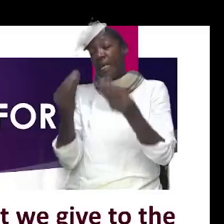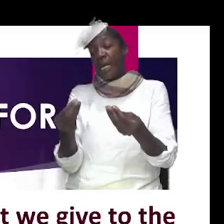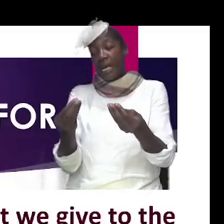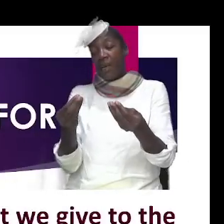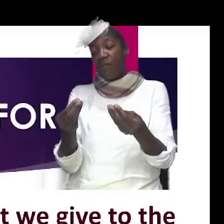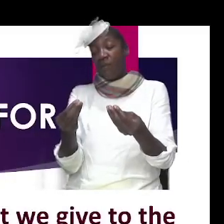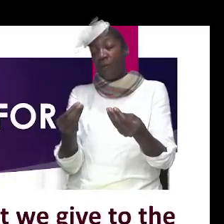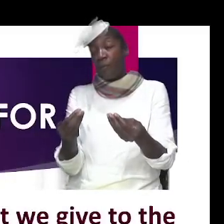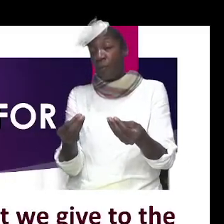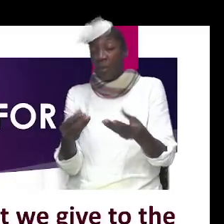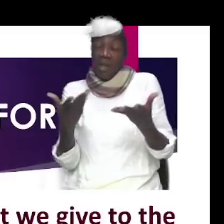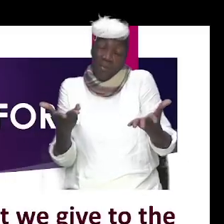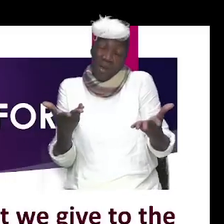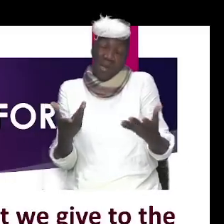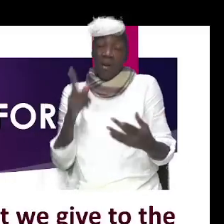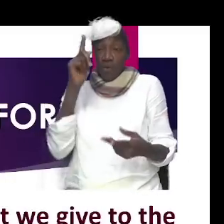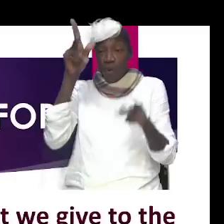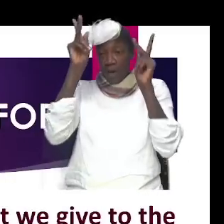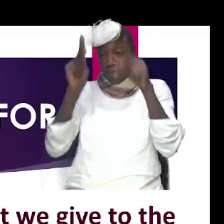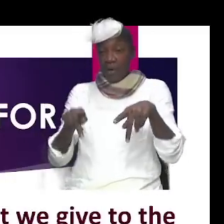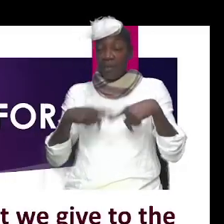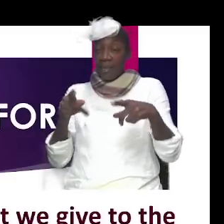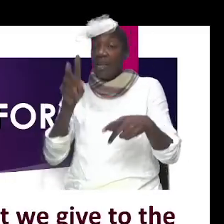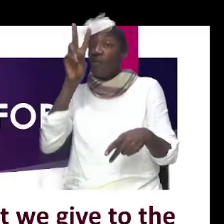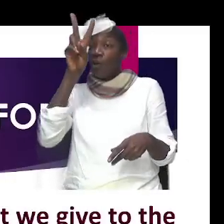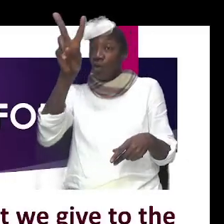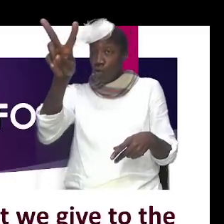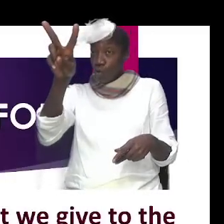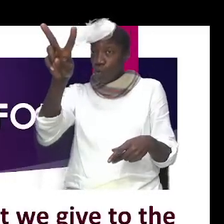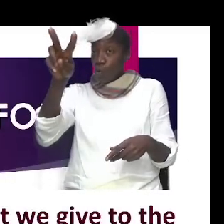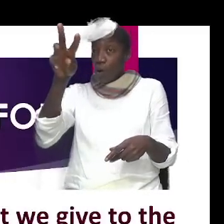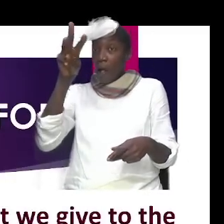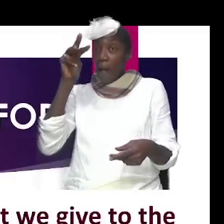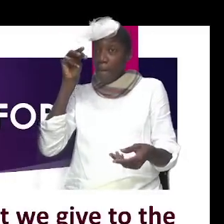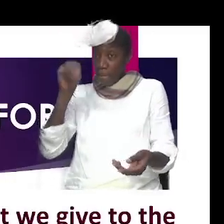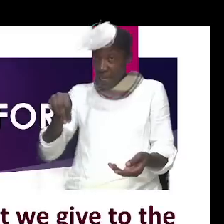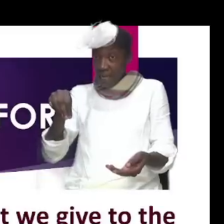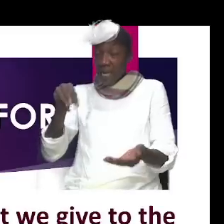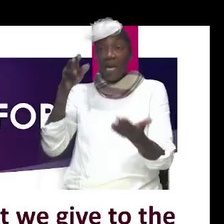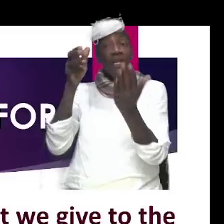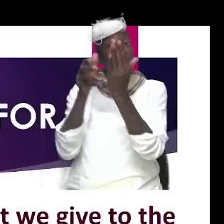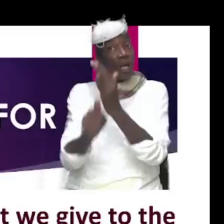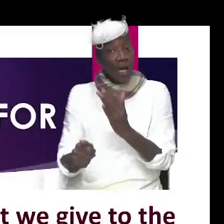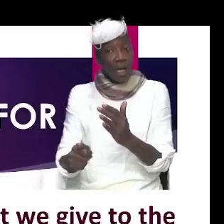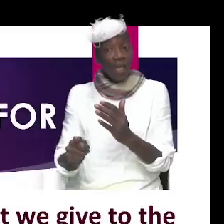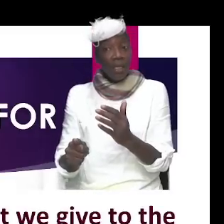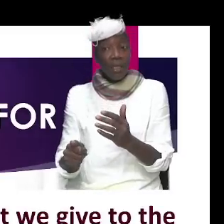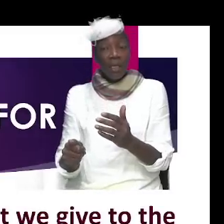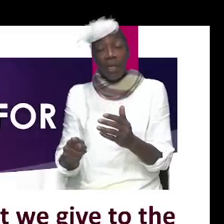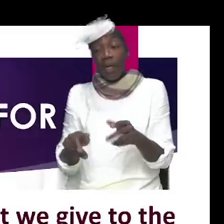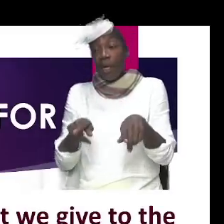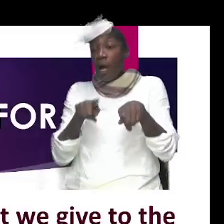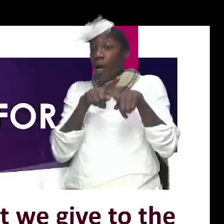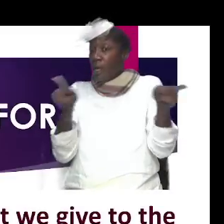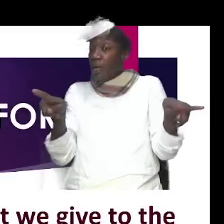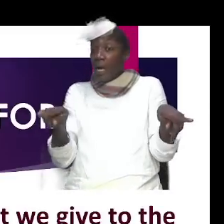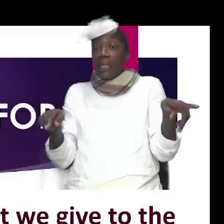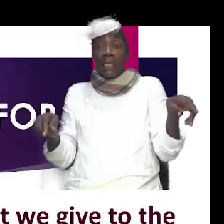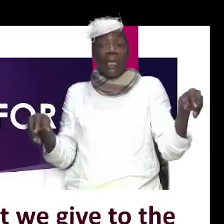give $2 million, you know, and it don't add up to the 5,000 what another saint give.